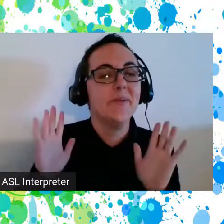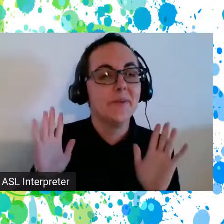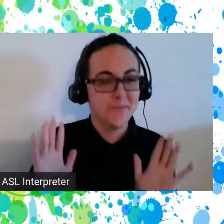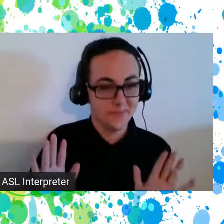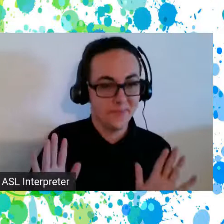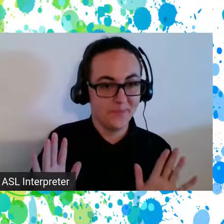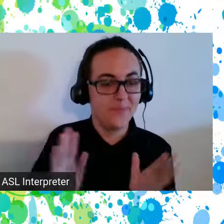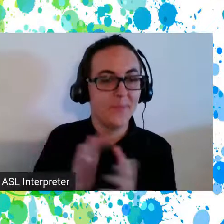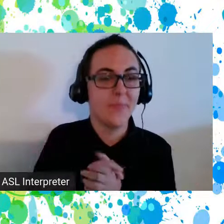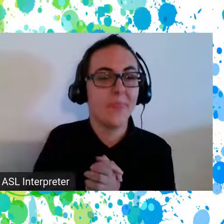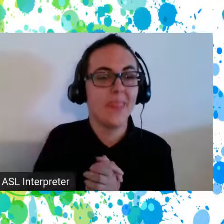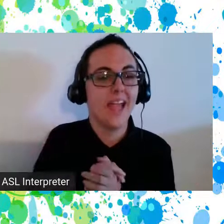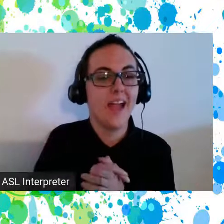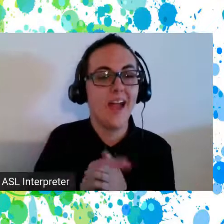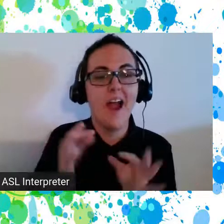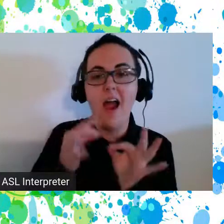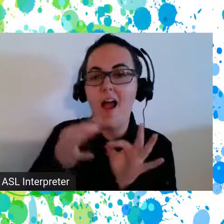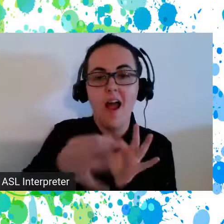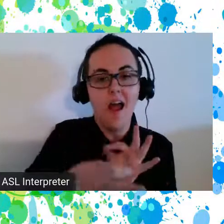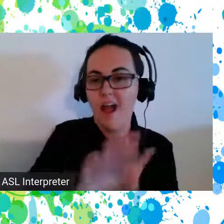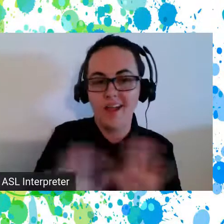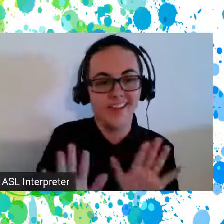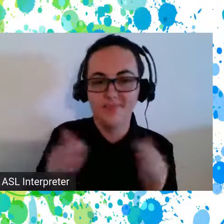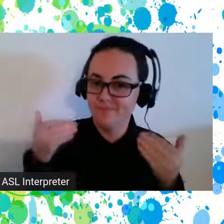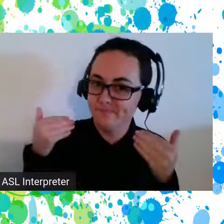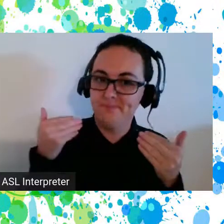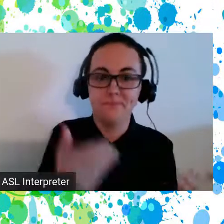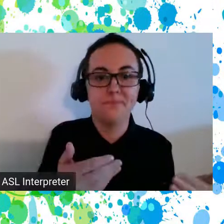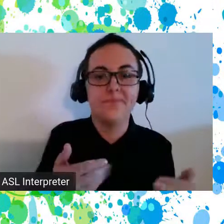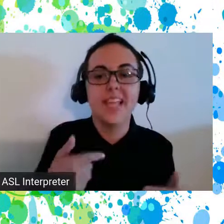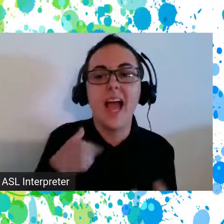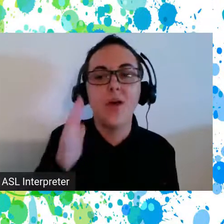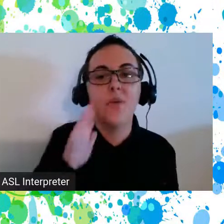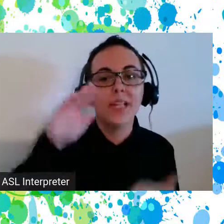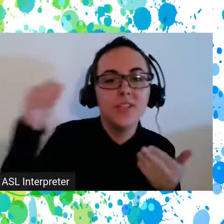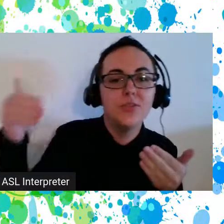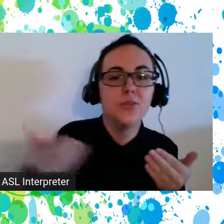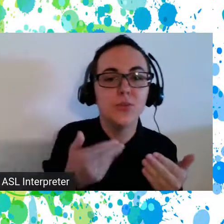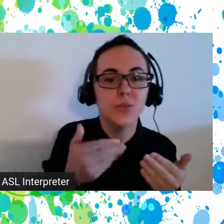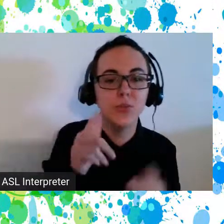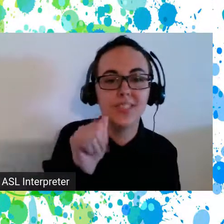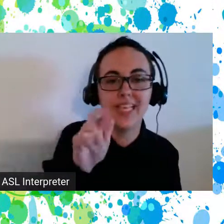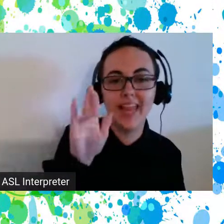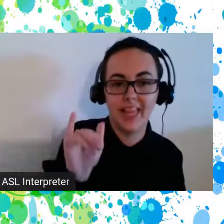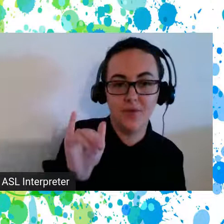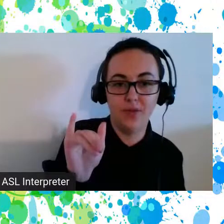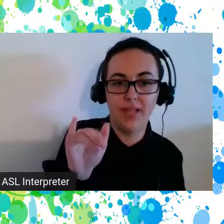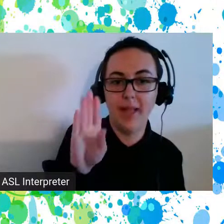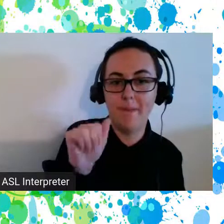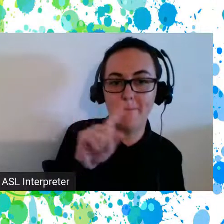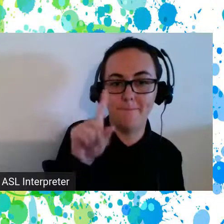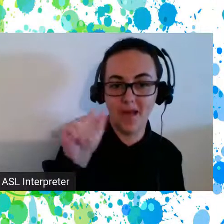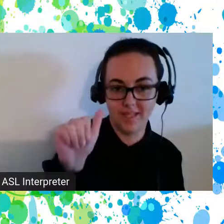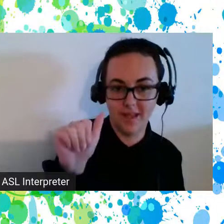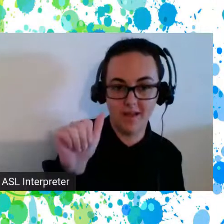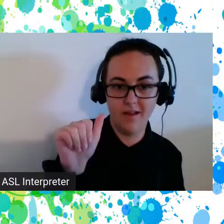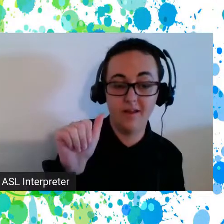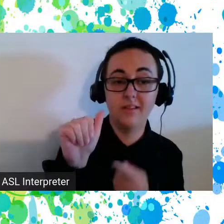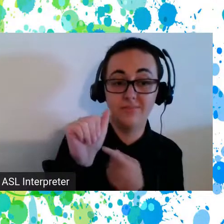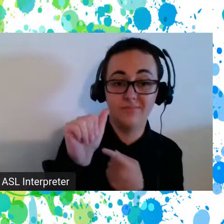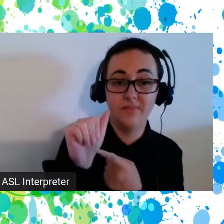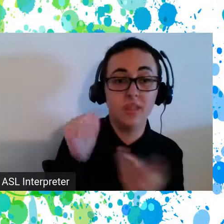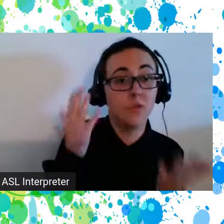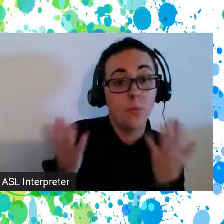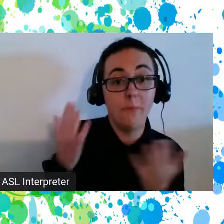without further ado, I'm going to introduce Larry. Larry Baza, as most of y'all might know,